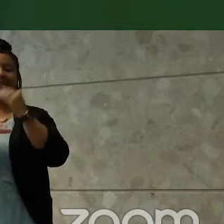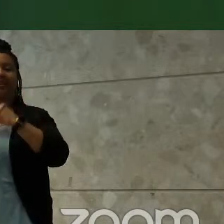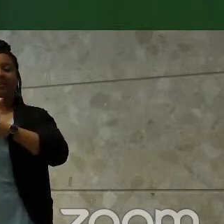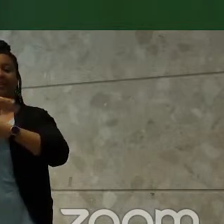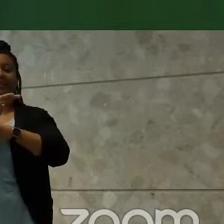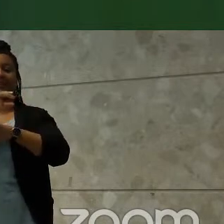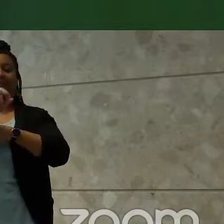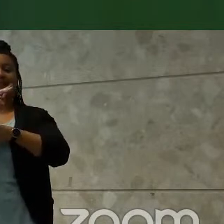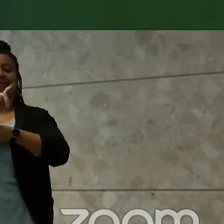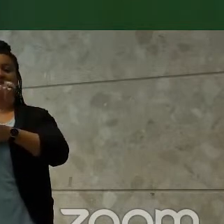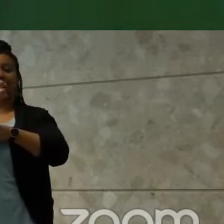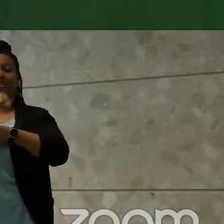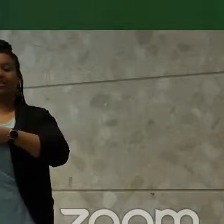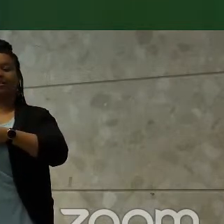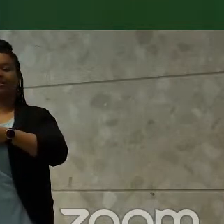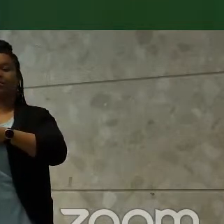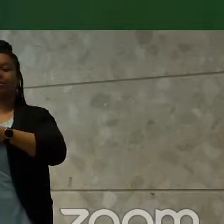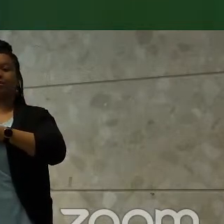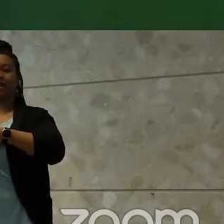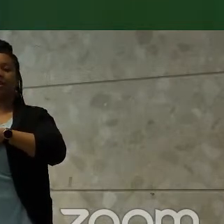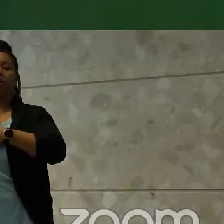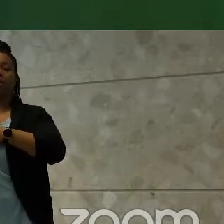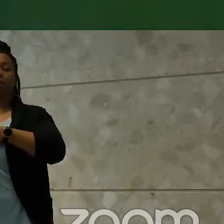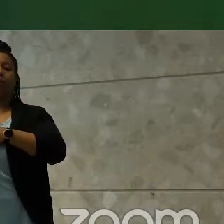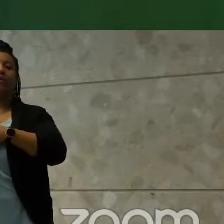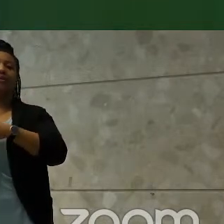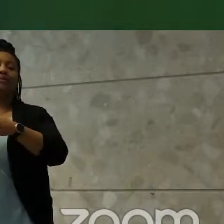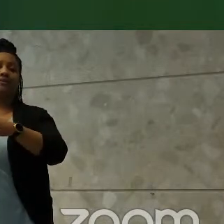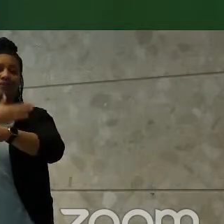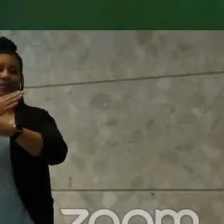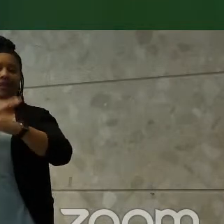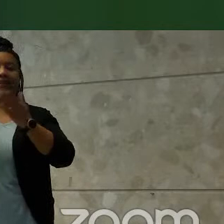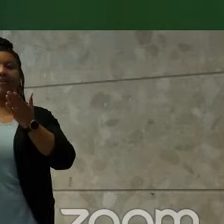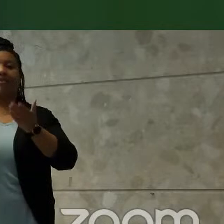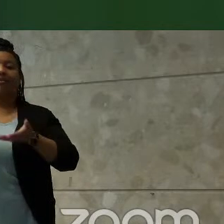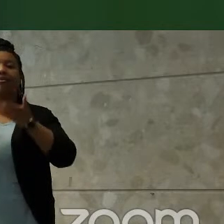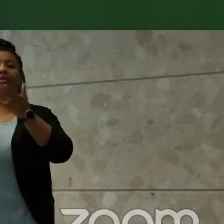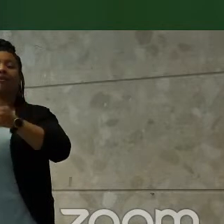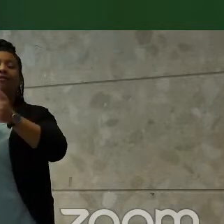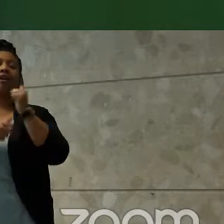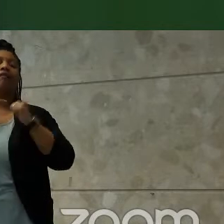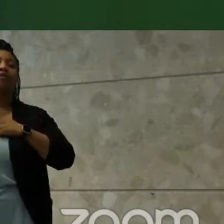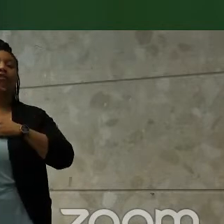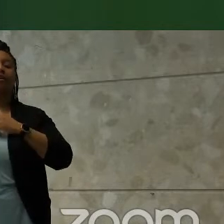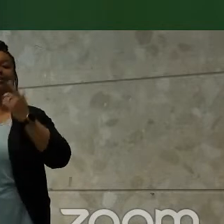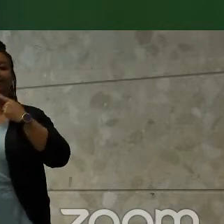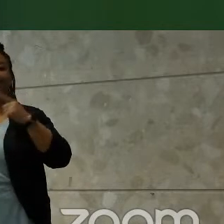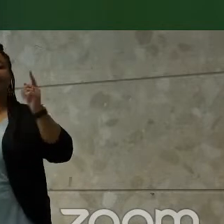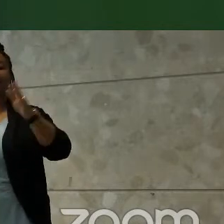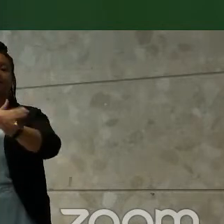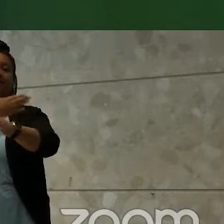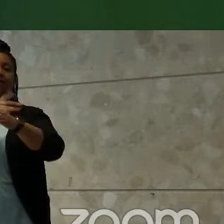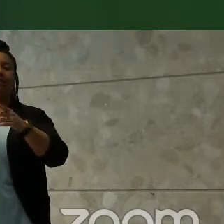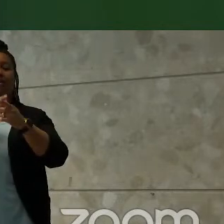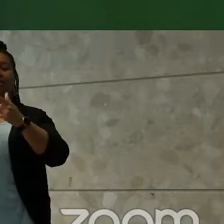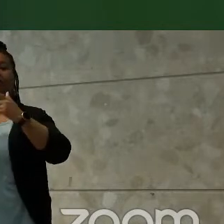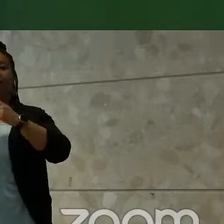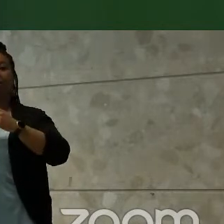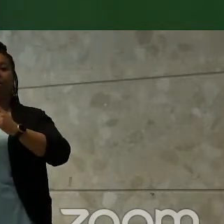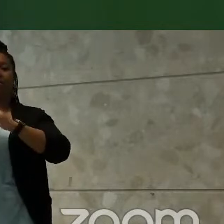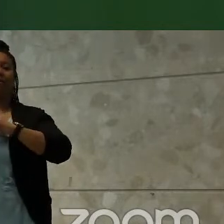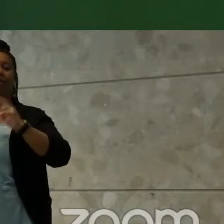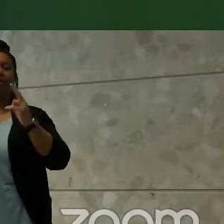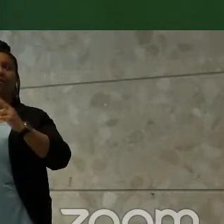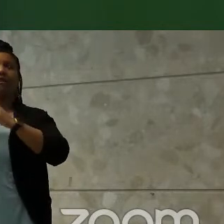Miranda, who will sing again for us, Lift Every Voice and Sing. And then we're going to have some moments of reflection by